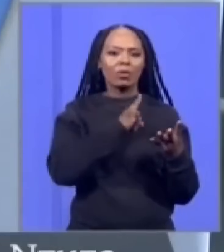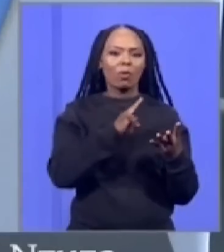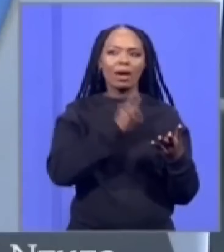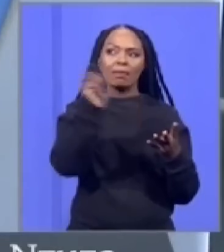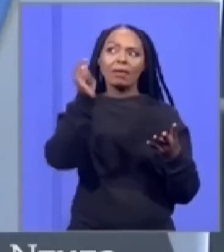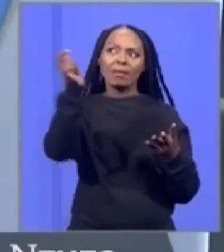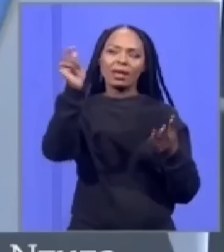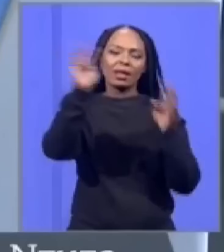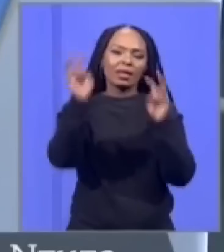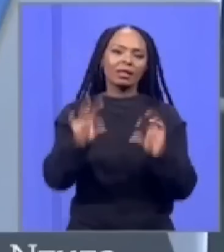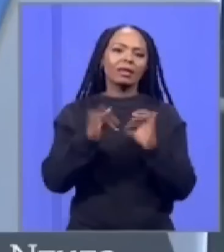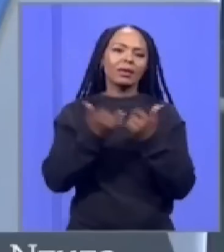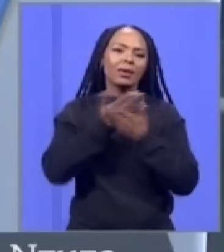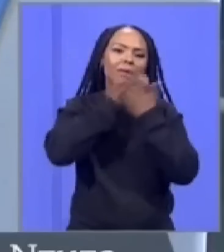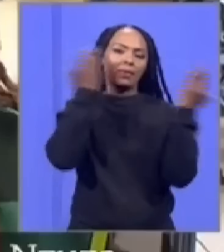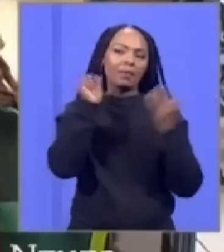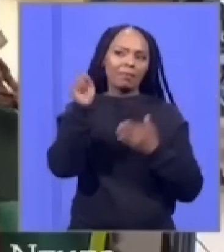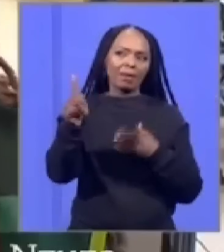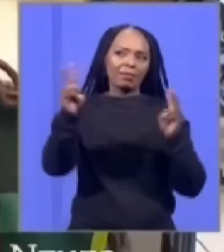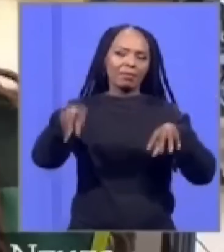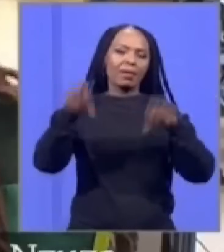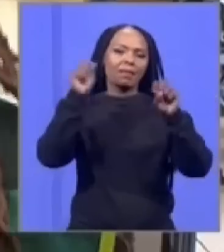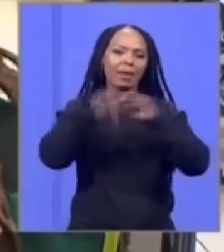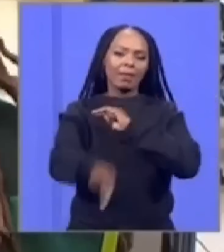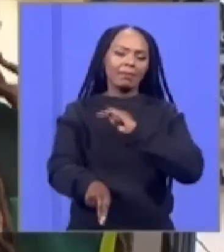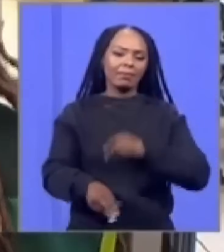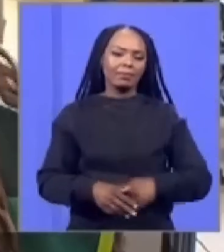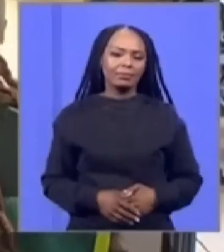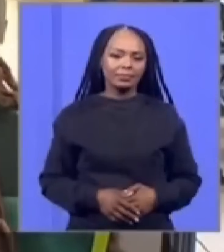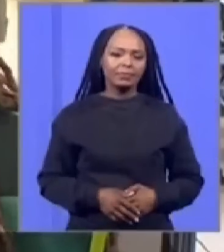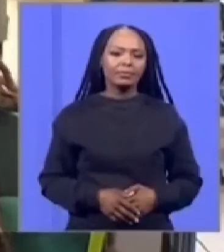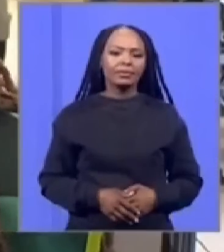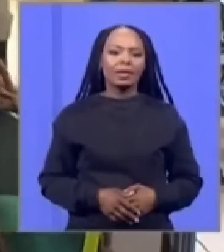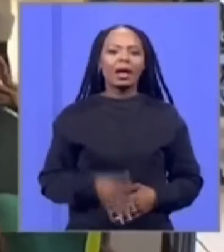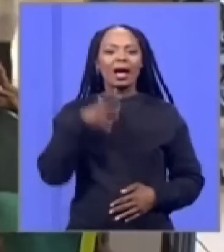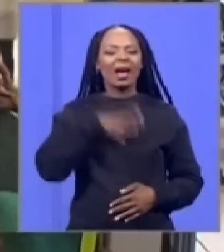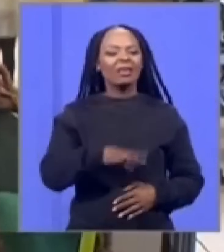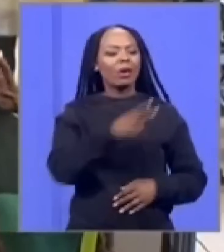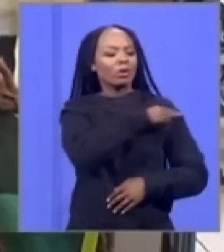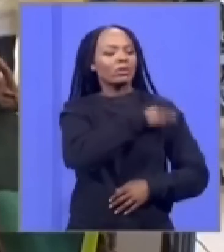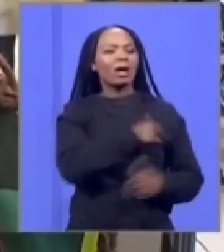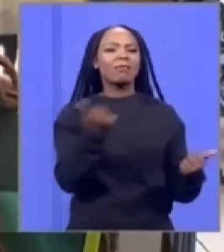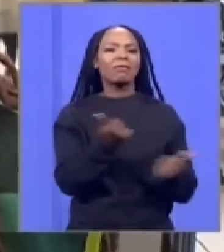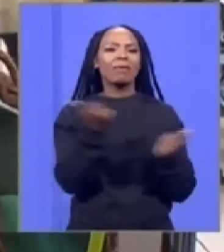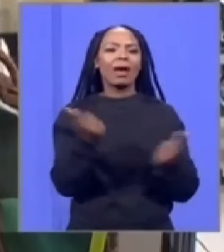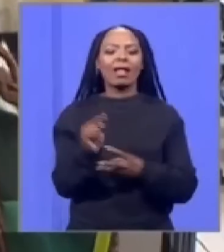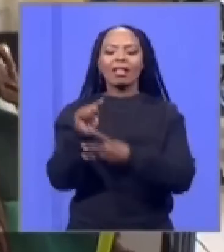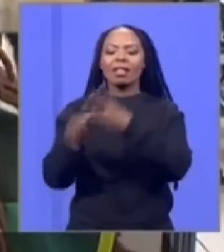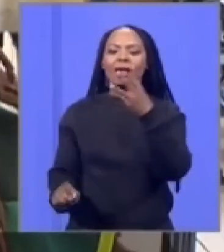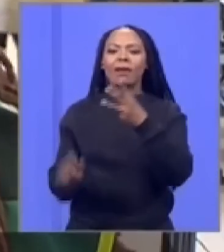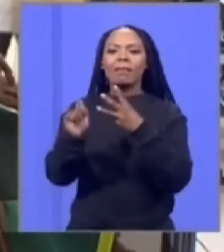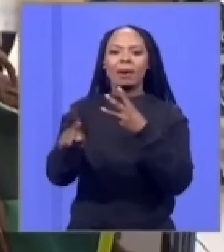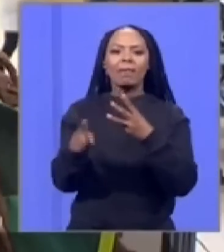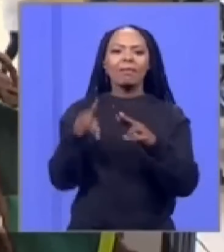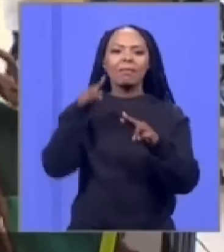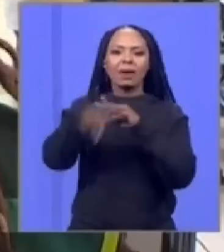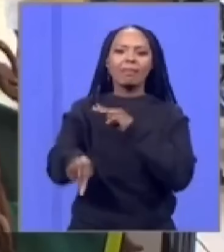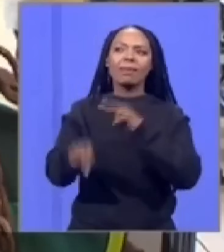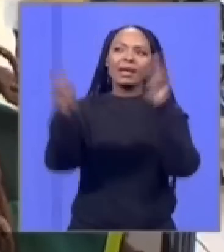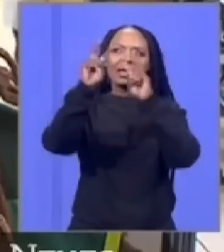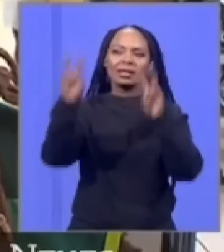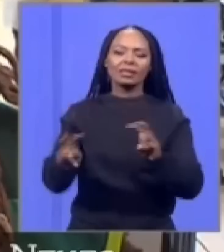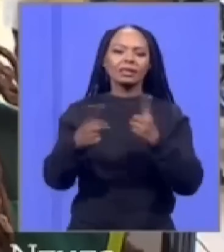morao. We had queries about the billing. All other hospitals we don't have any problem. It was those three that they were threatening to switch us off,